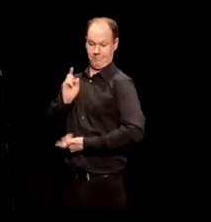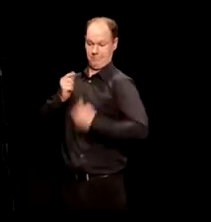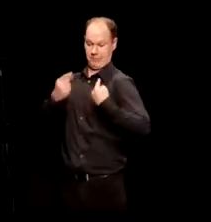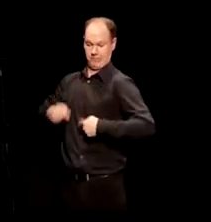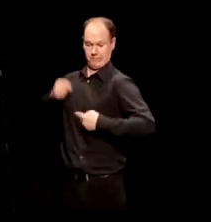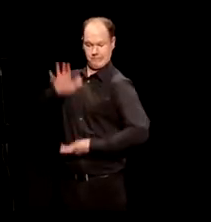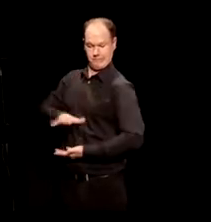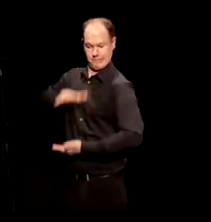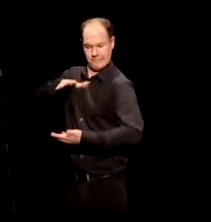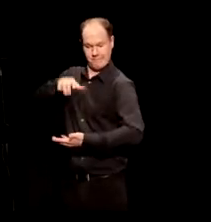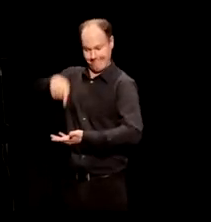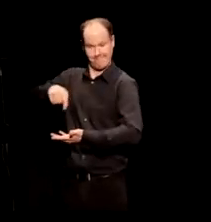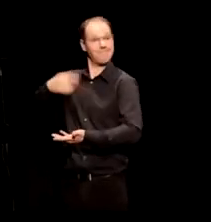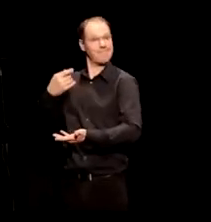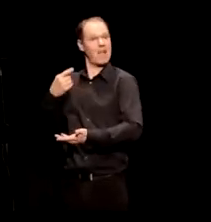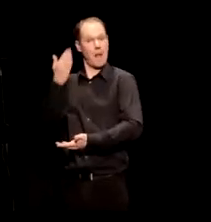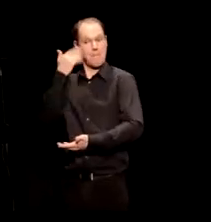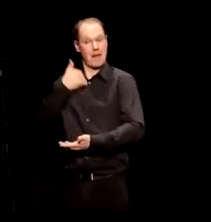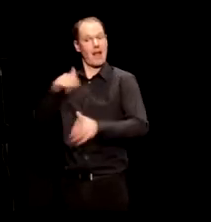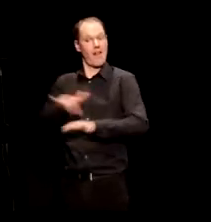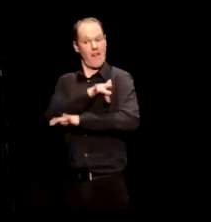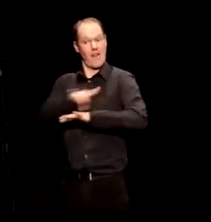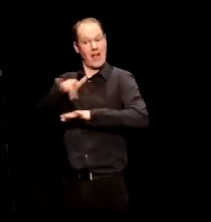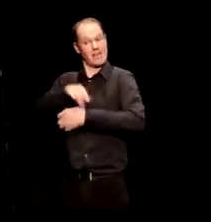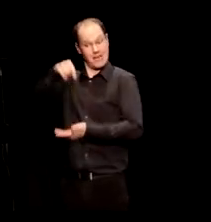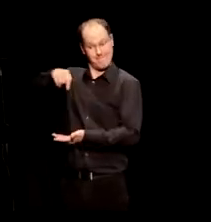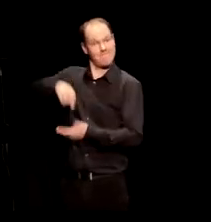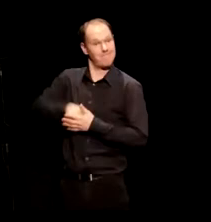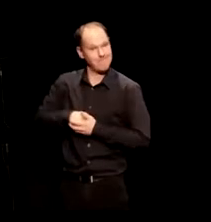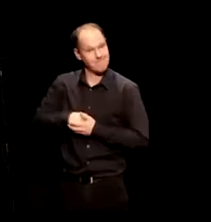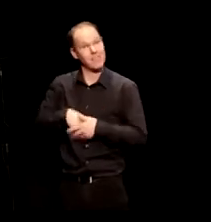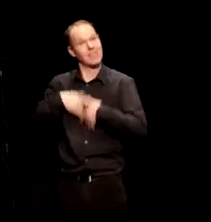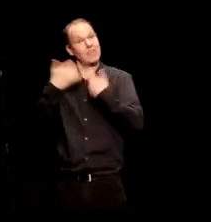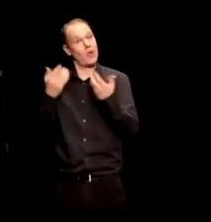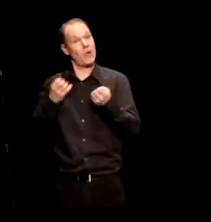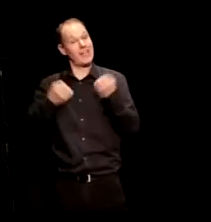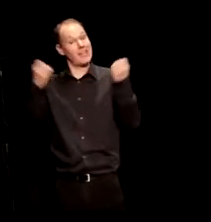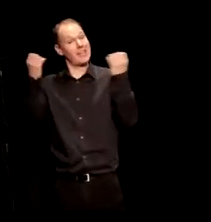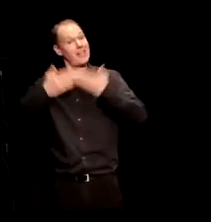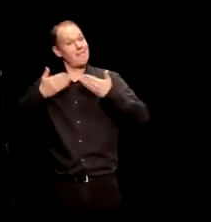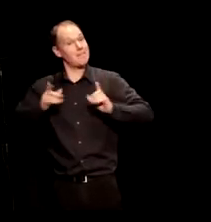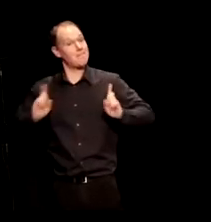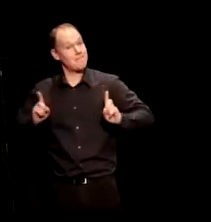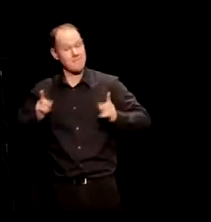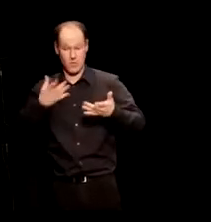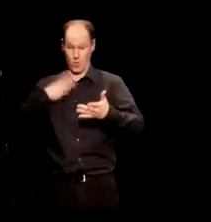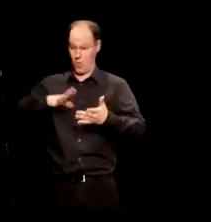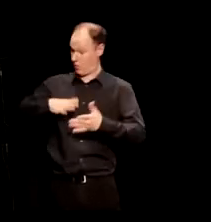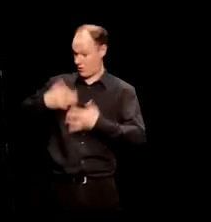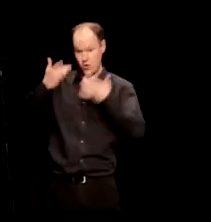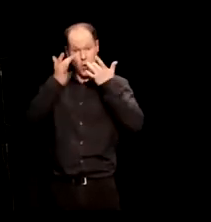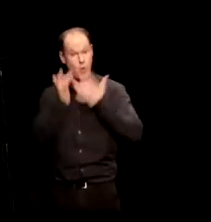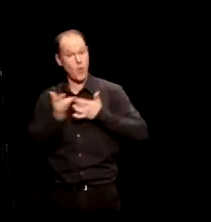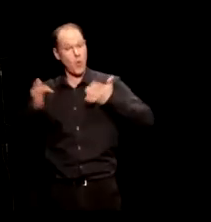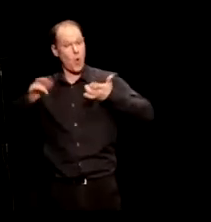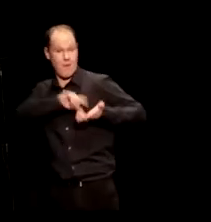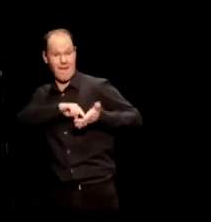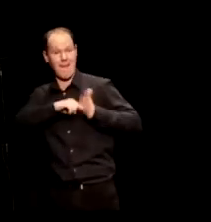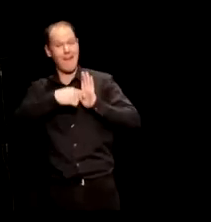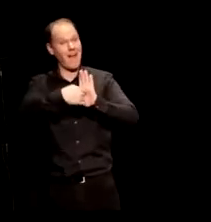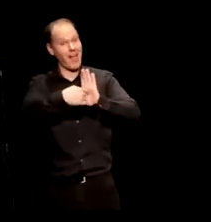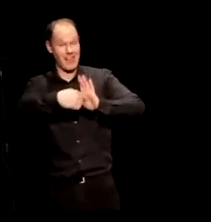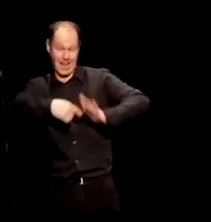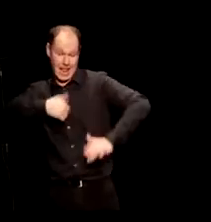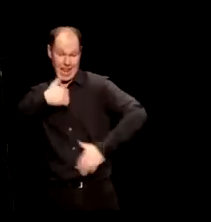of Black theatre making. And one of the things we wanted to do was to celebrate this, to share it with you, and to